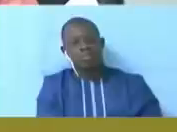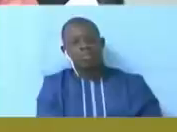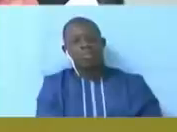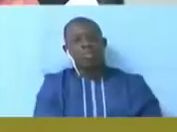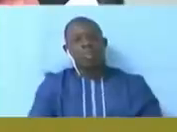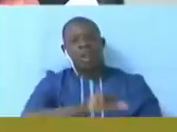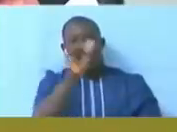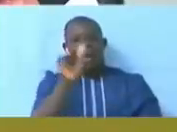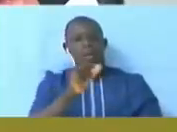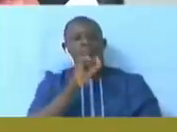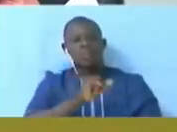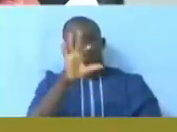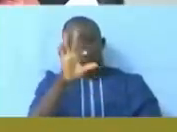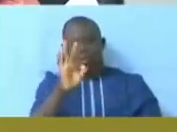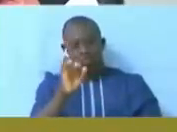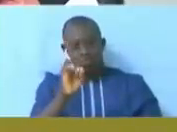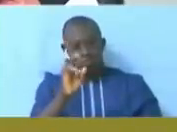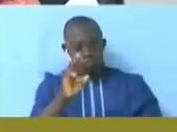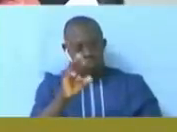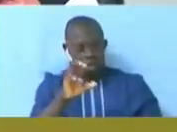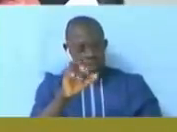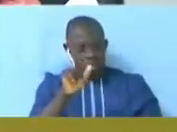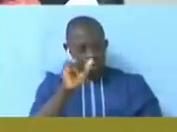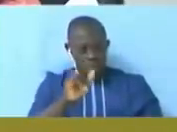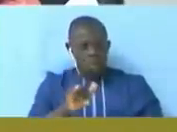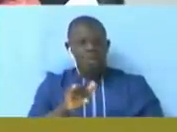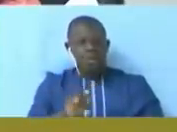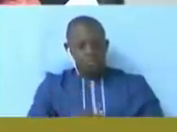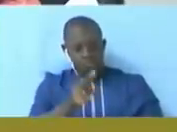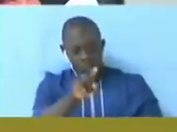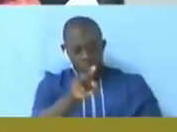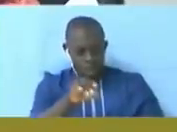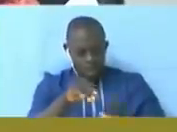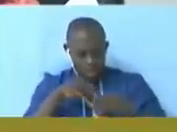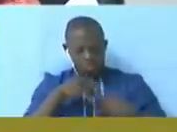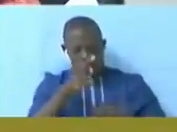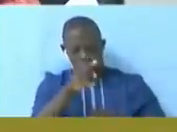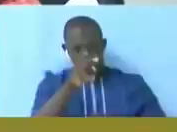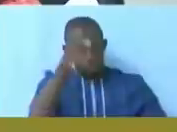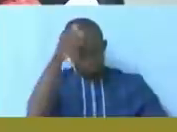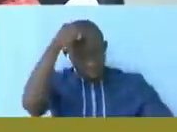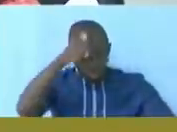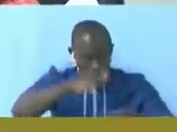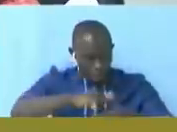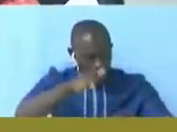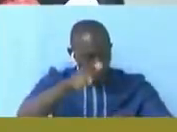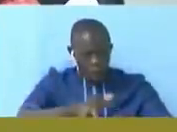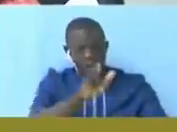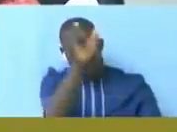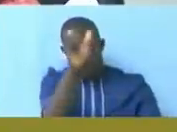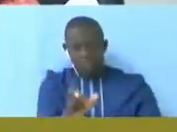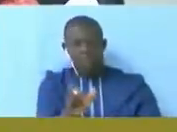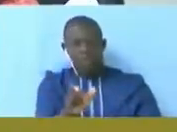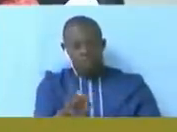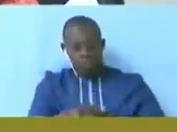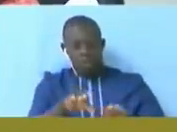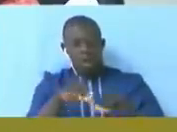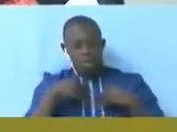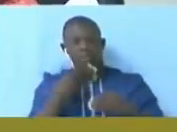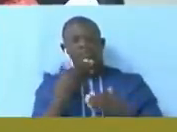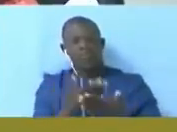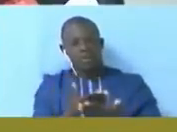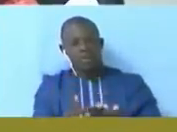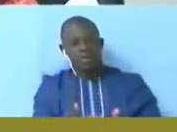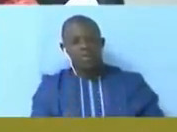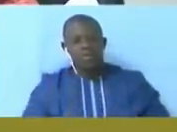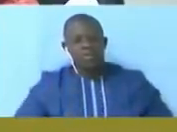And Mr. Toure, you've already alluded to the fact that you accept that you are a strong-headed individual. Mr. Toure, shontaloko, ete